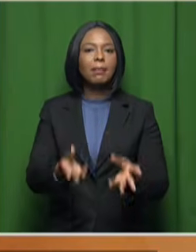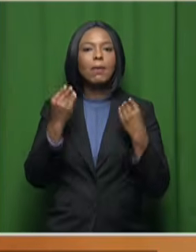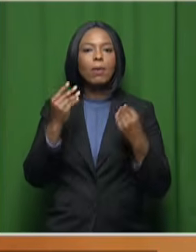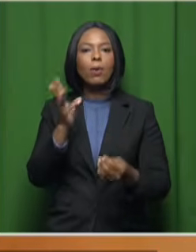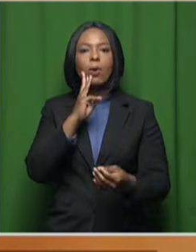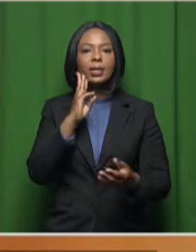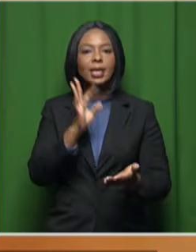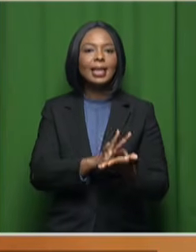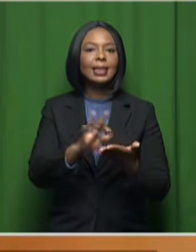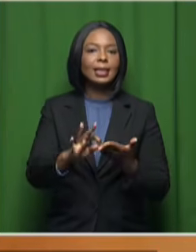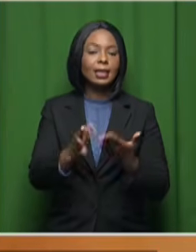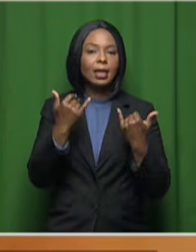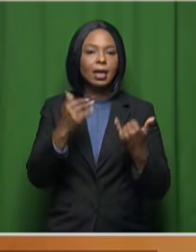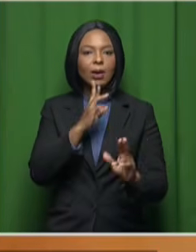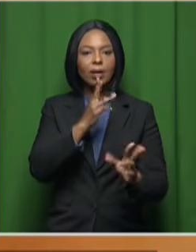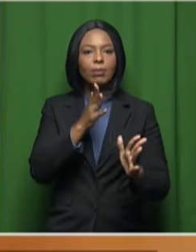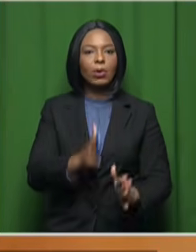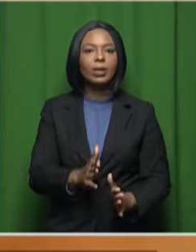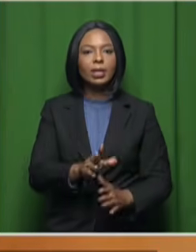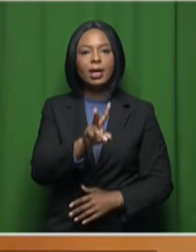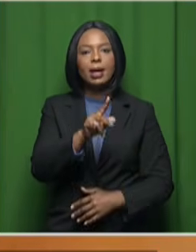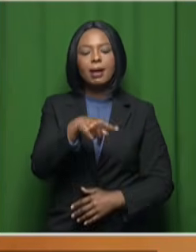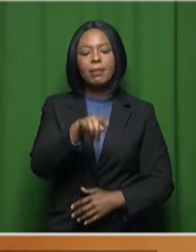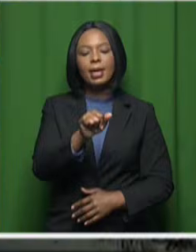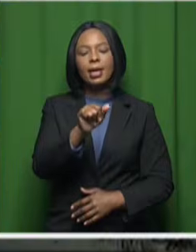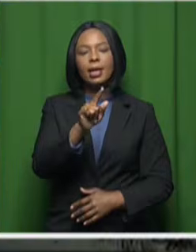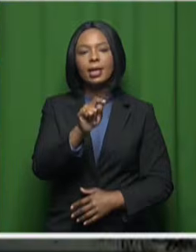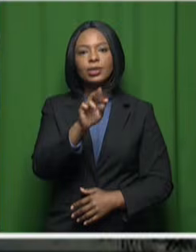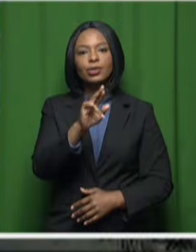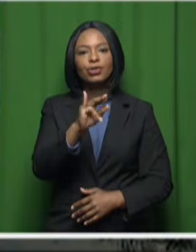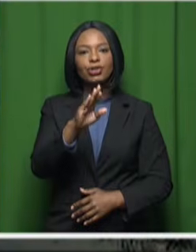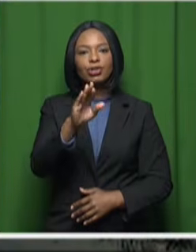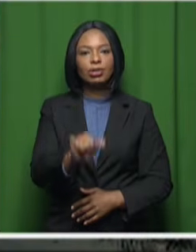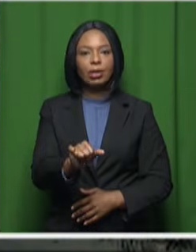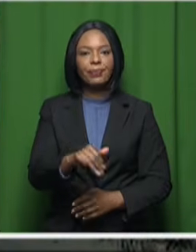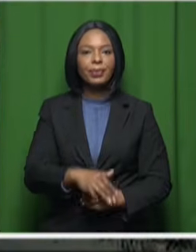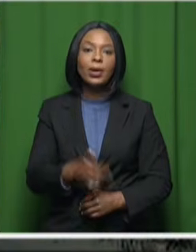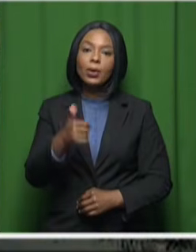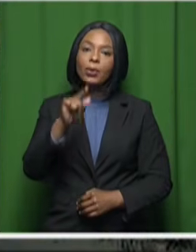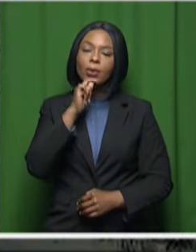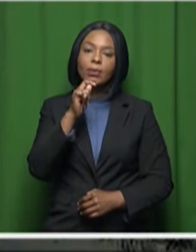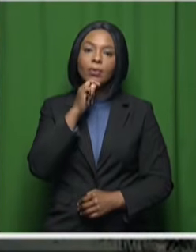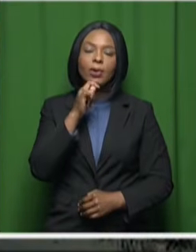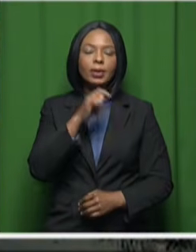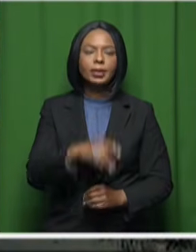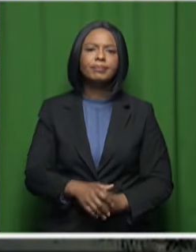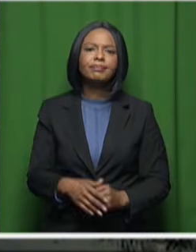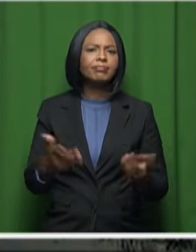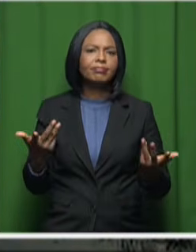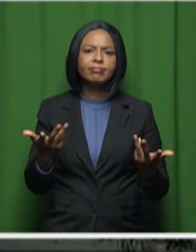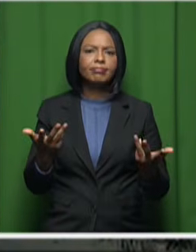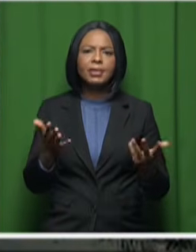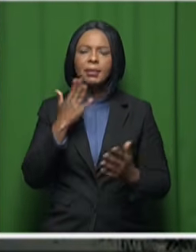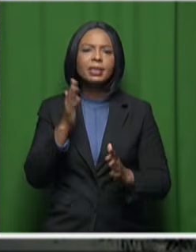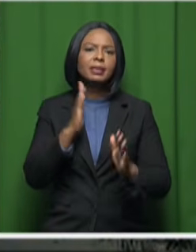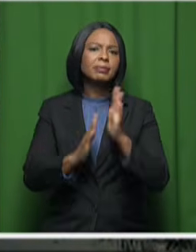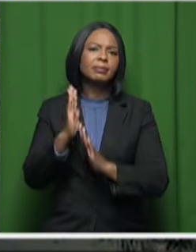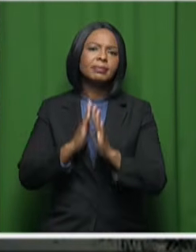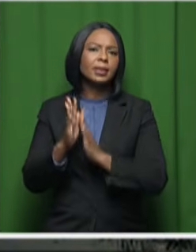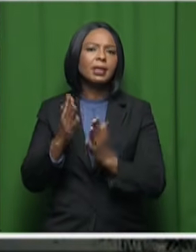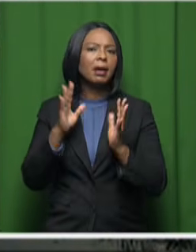Let's get more on this. I'm across to SABC News reporter Patricia Visagie. Patricia, very good morning, and thank you for your time at this hour. And you're going to paint the picture for us,